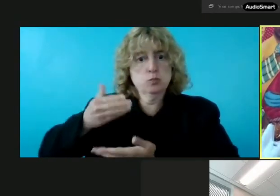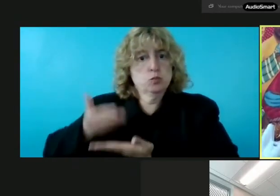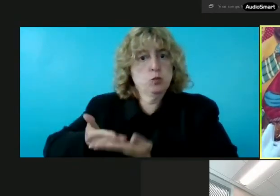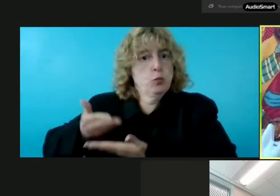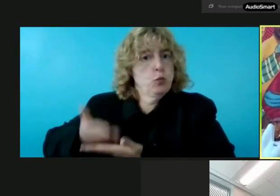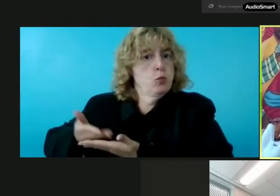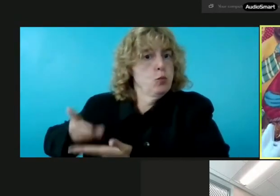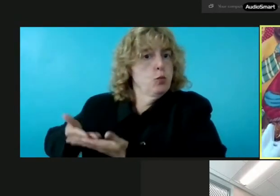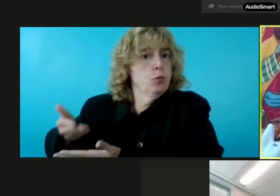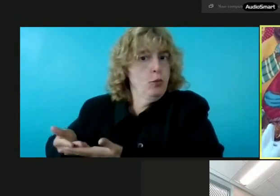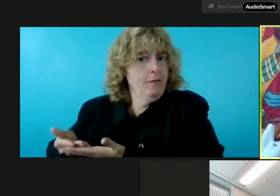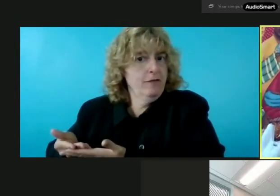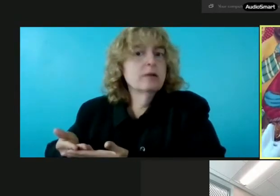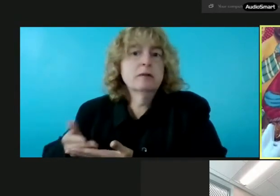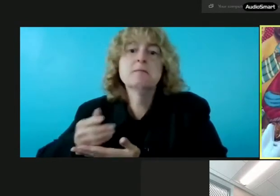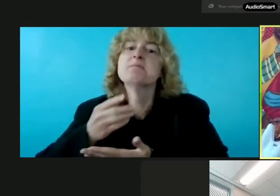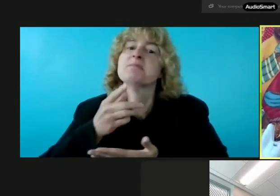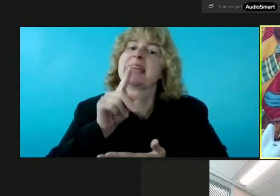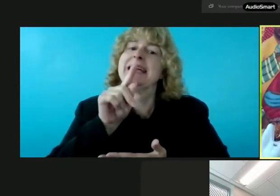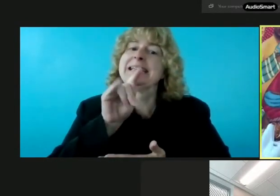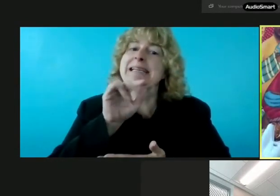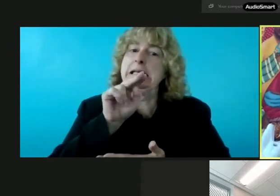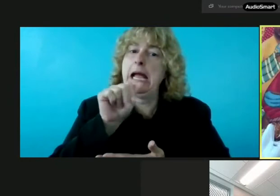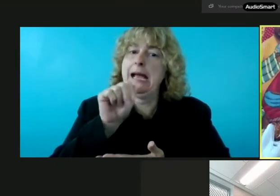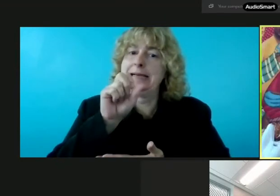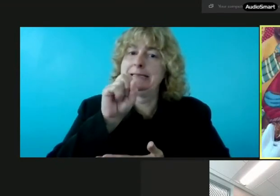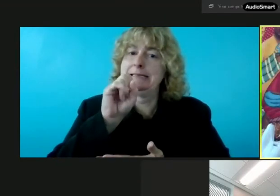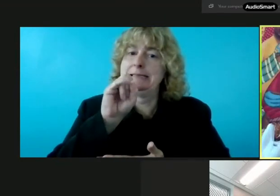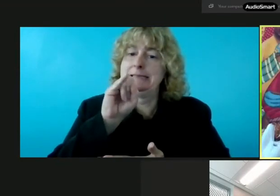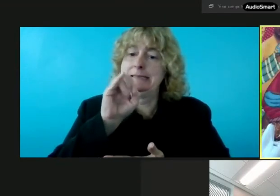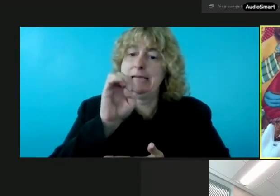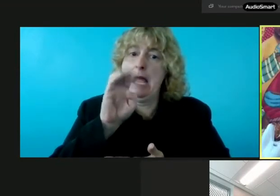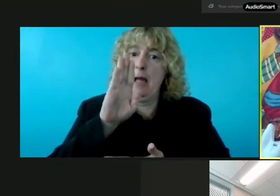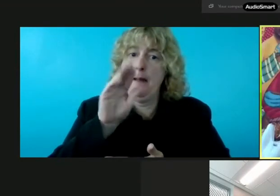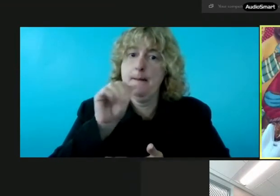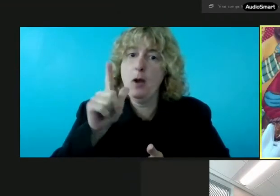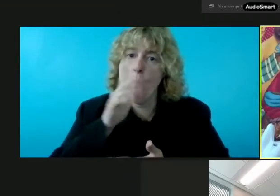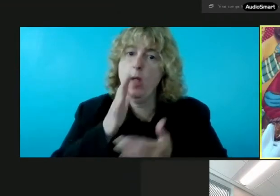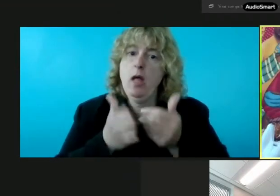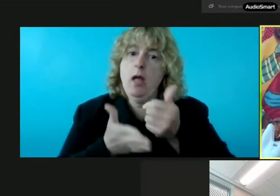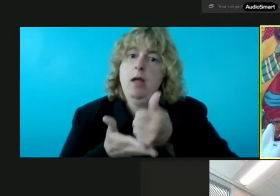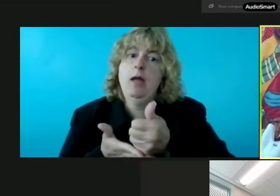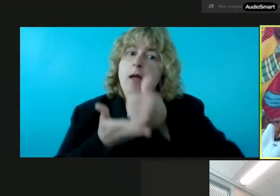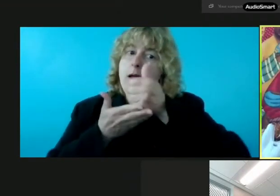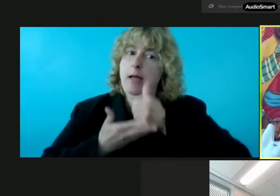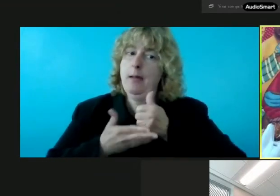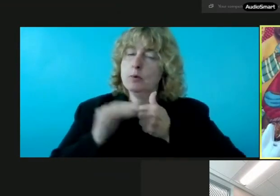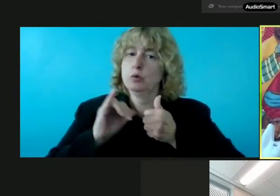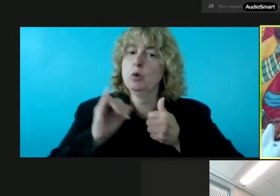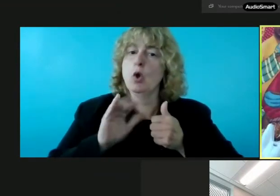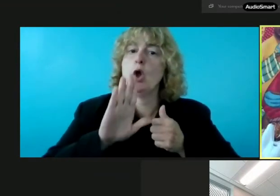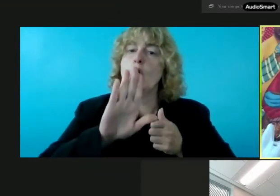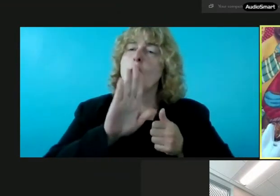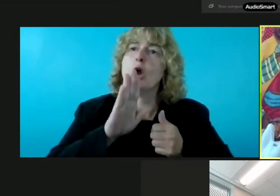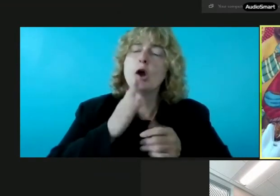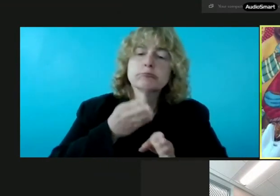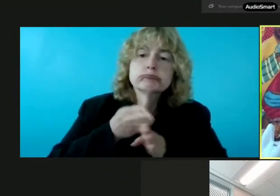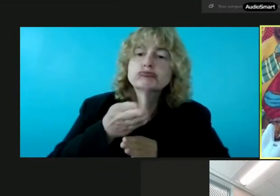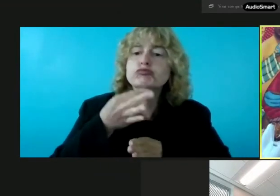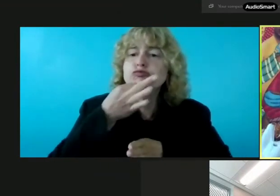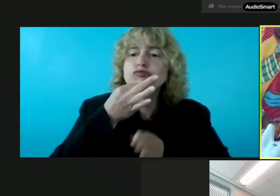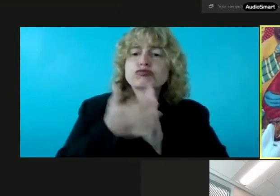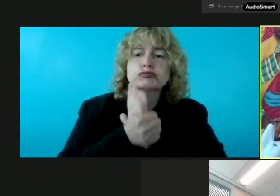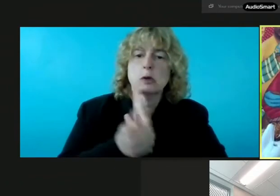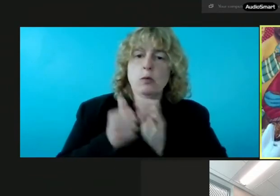we're really pleased that Tina Seibel is going to join us and bring her HR framework to this